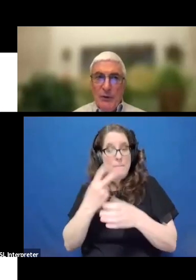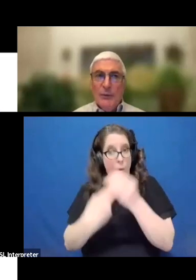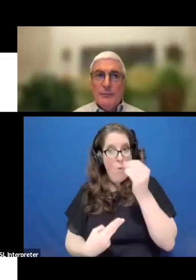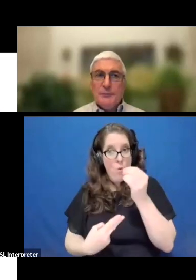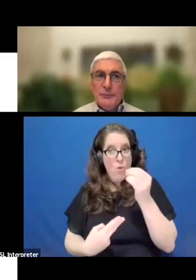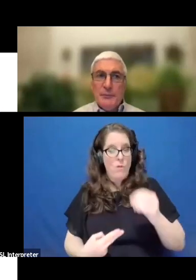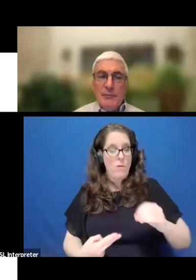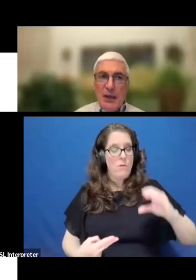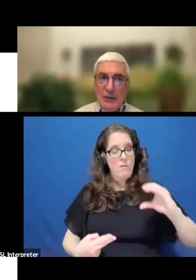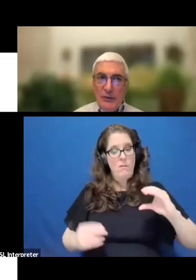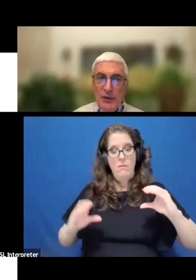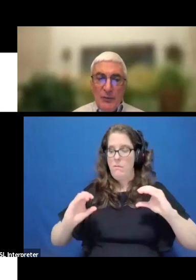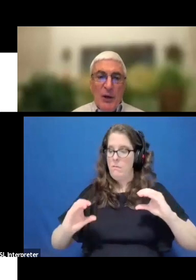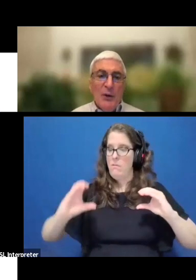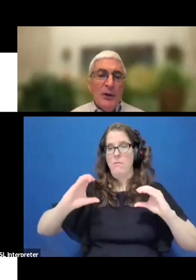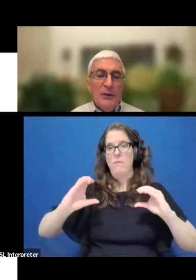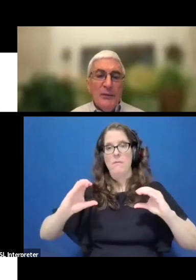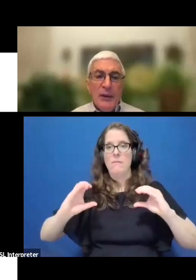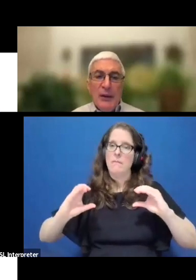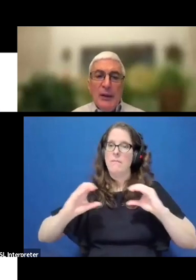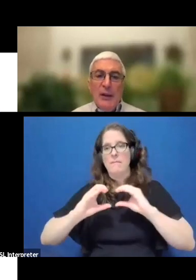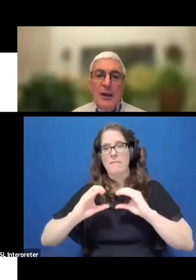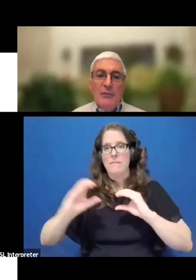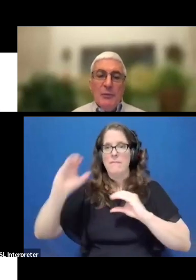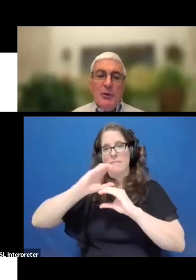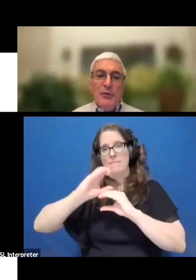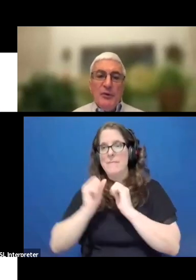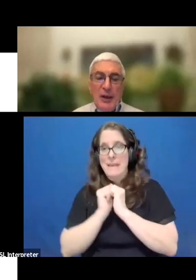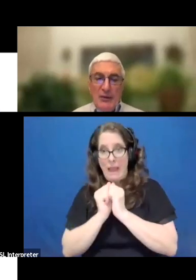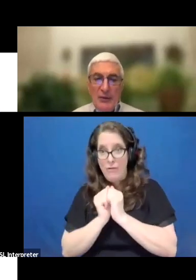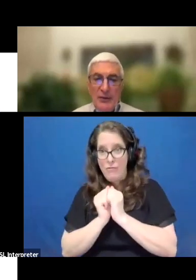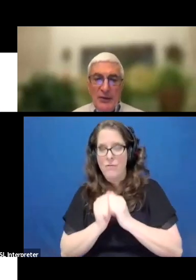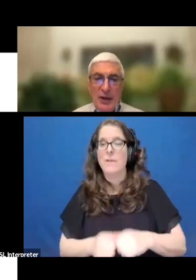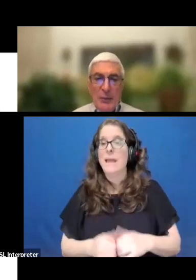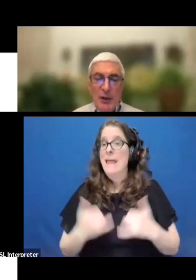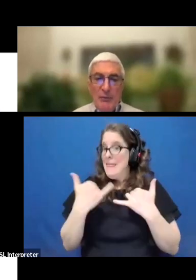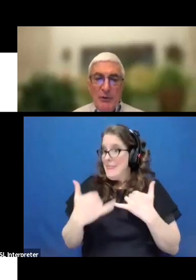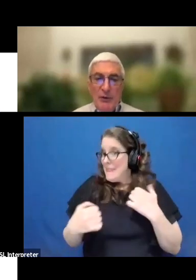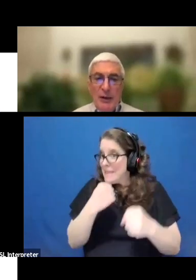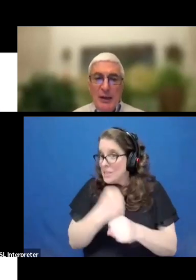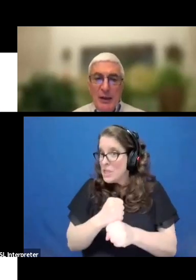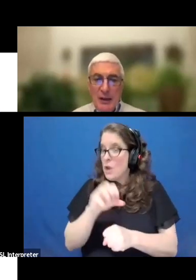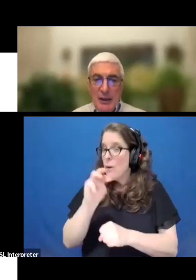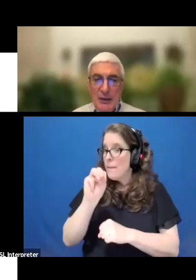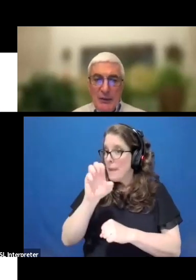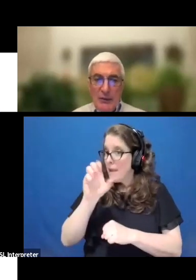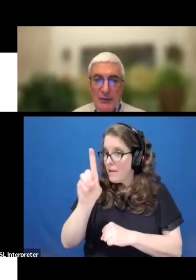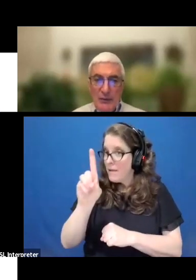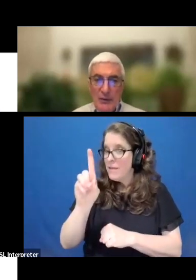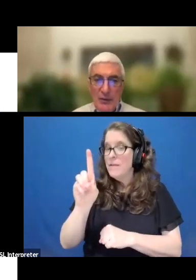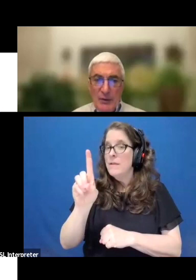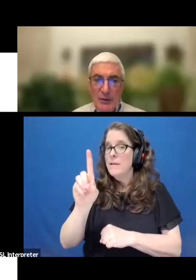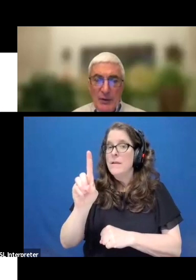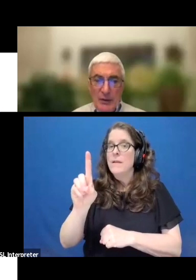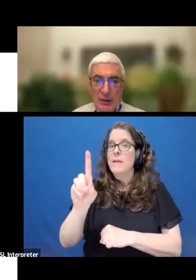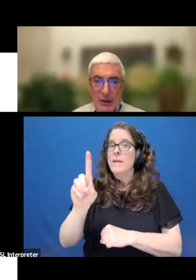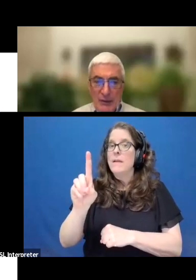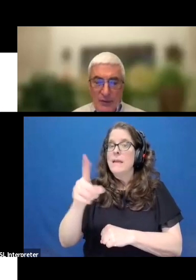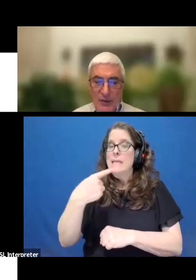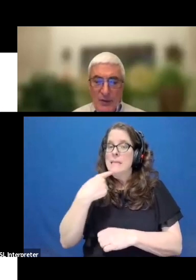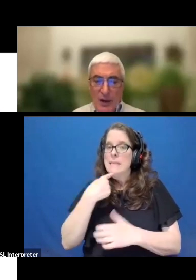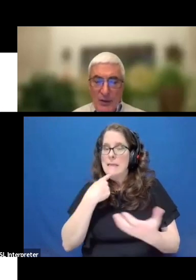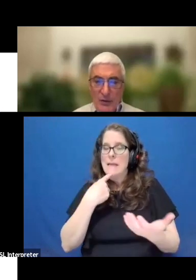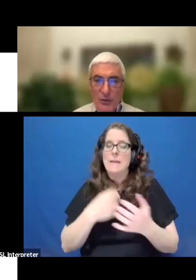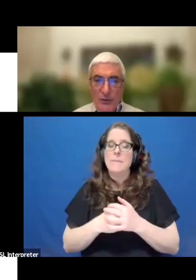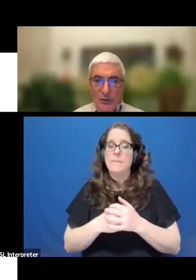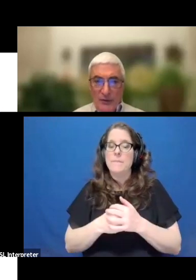This year, in the state of Maryland, if a person's SSDI benefit is less